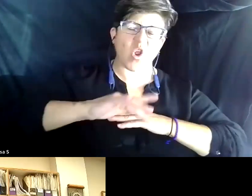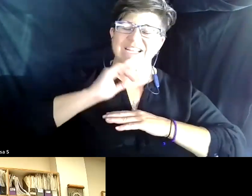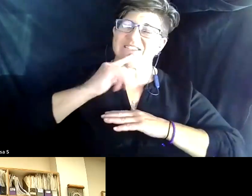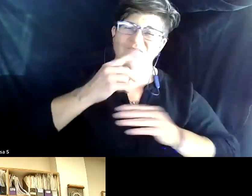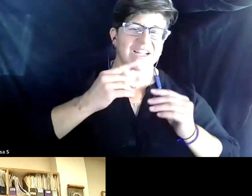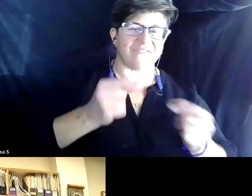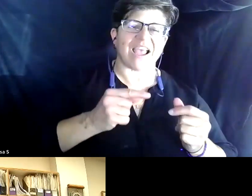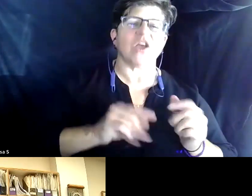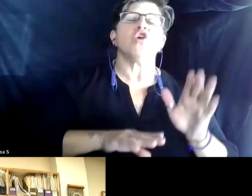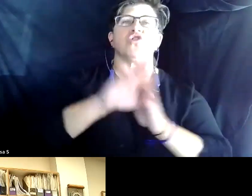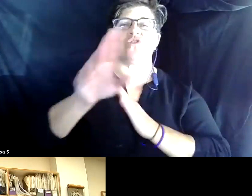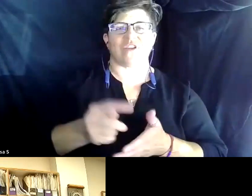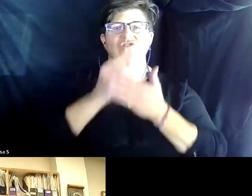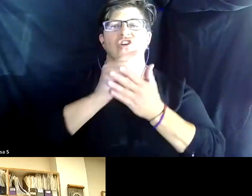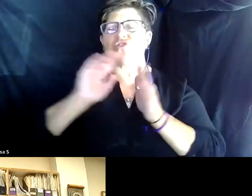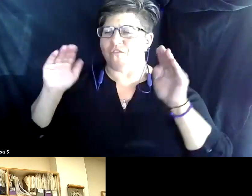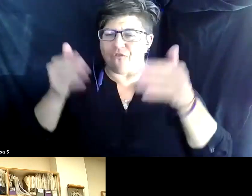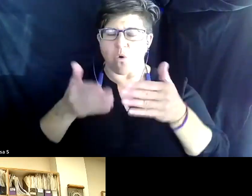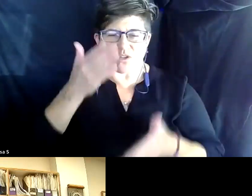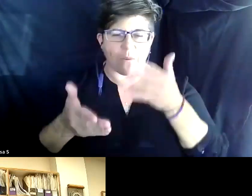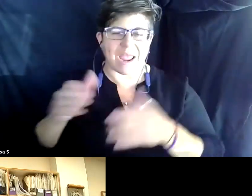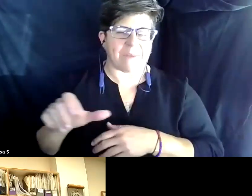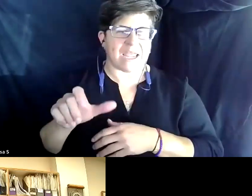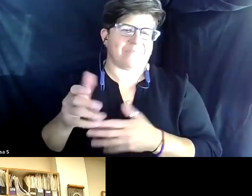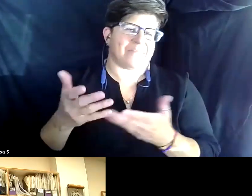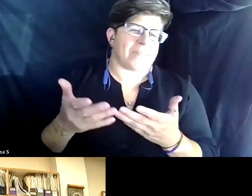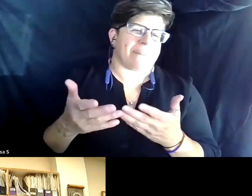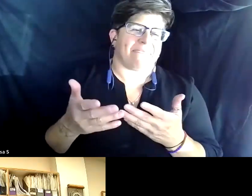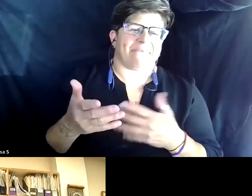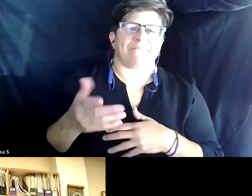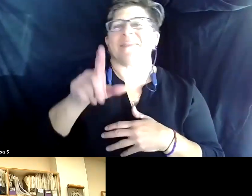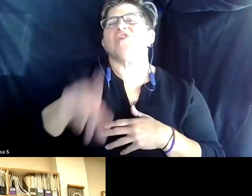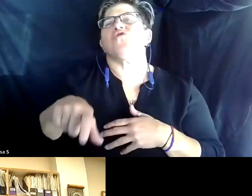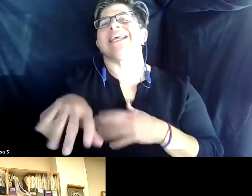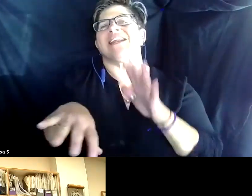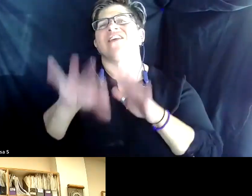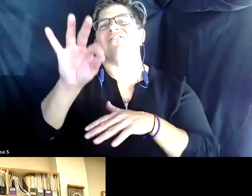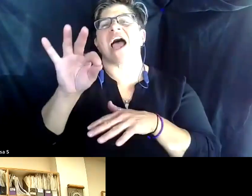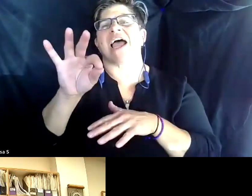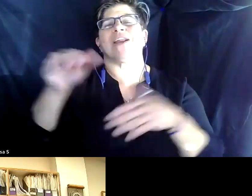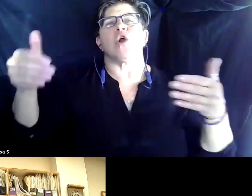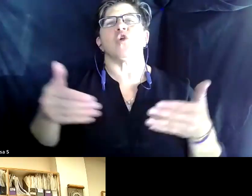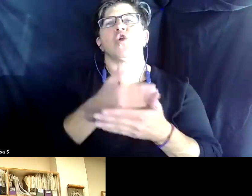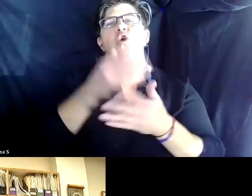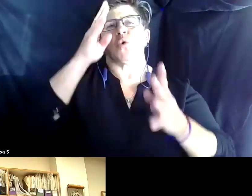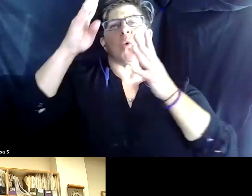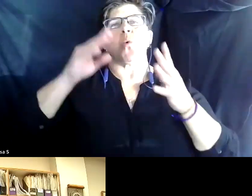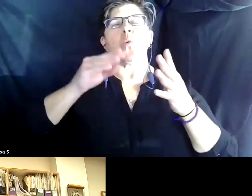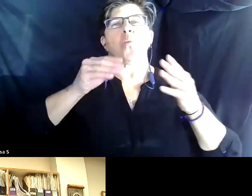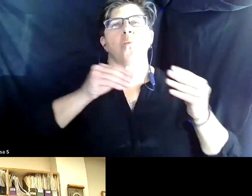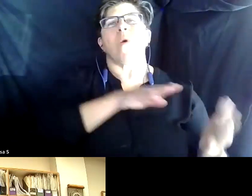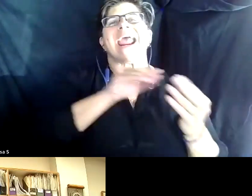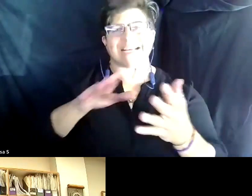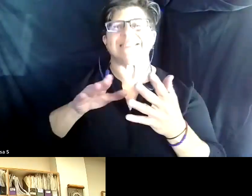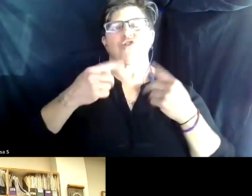of treatments should be focused on maybe other, you need to find novel ways to try to do that, and